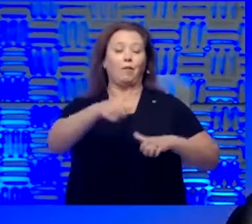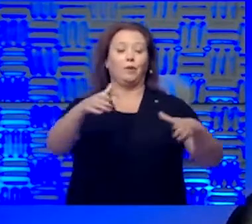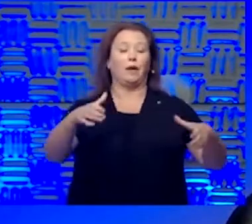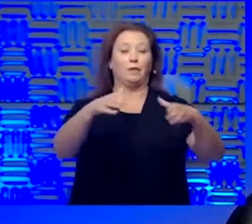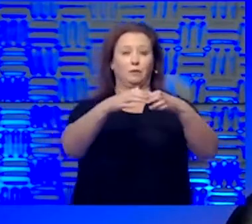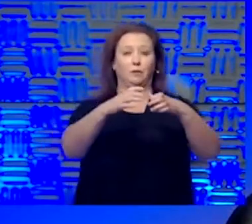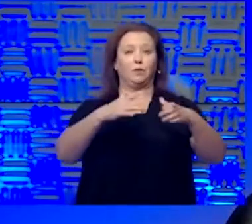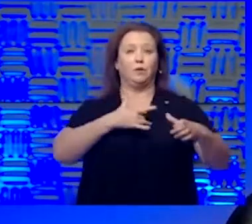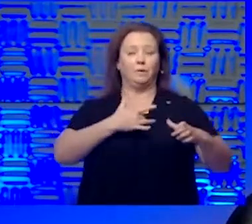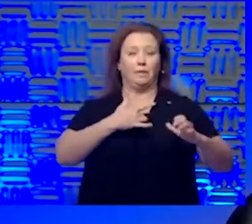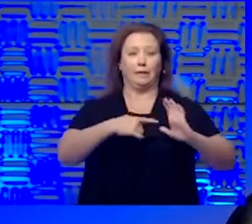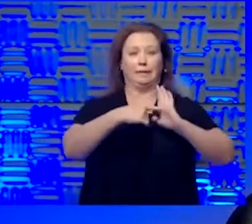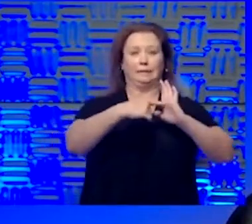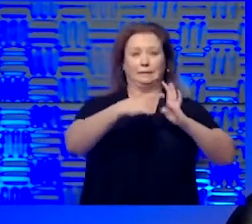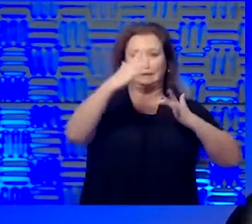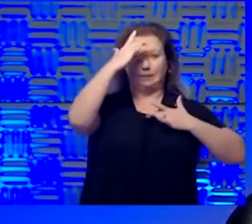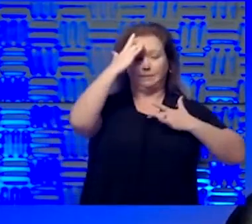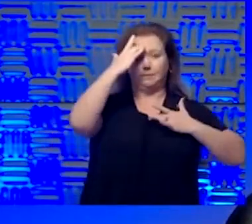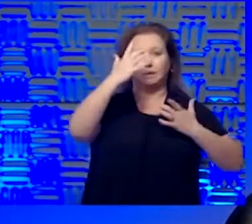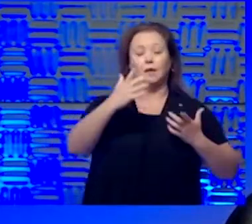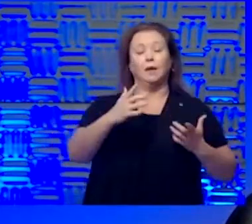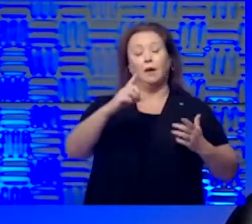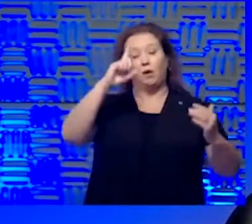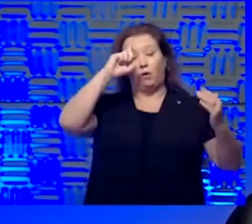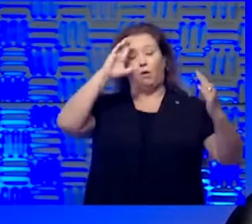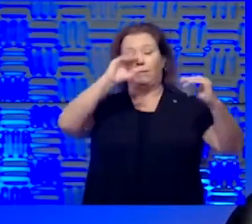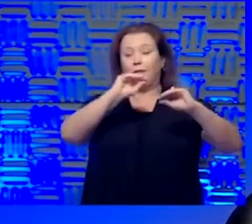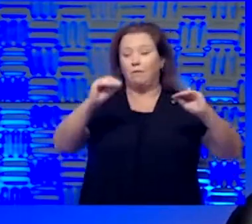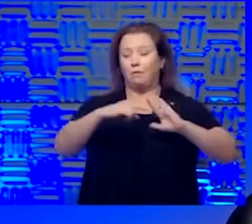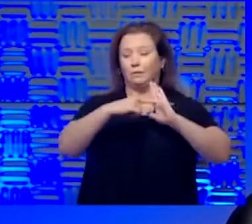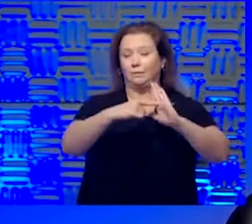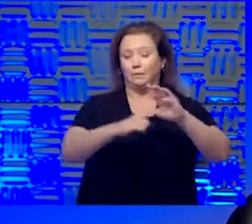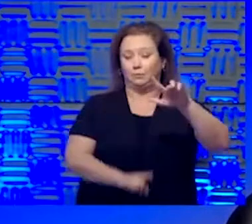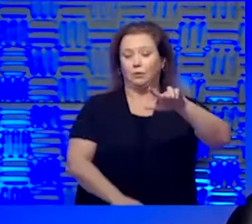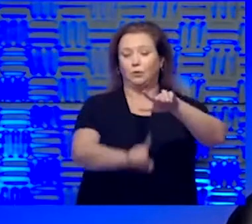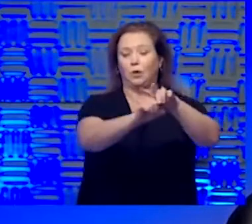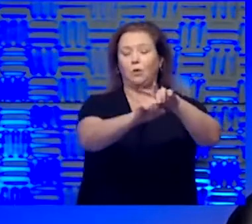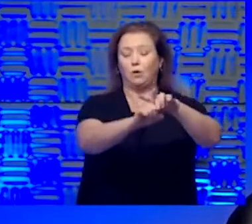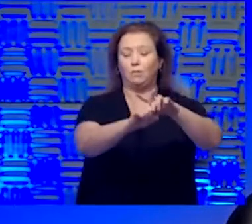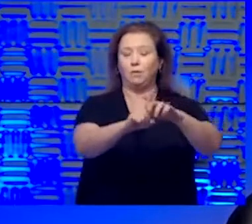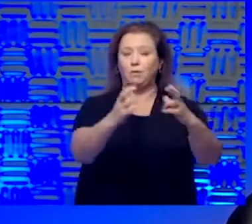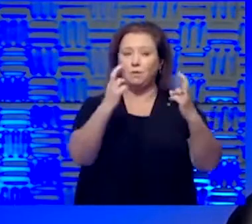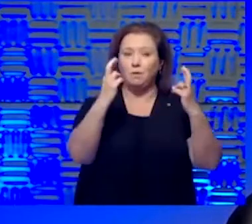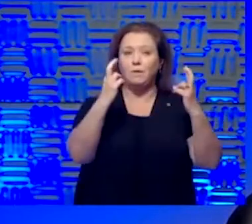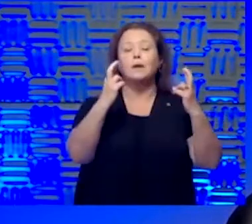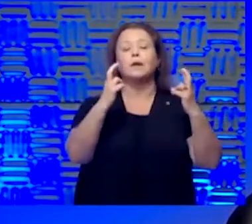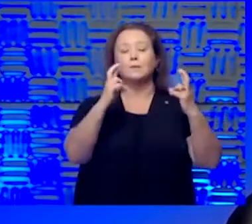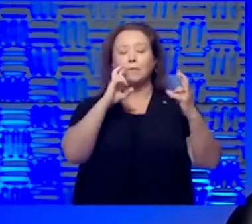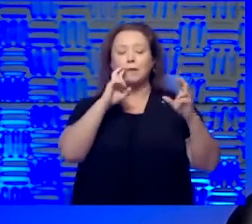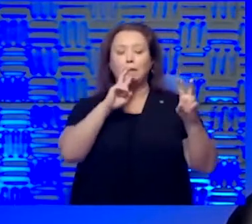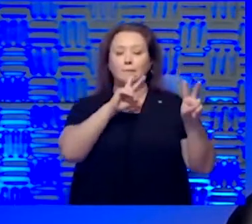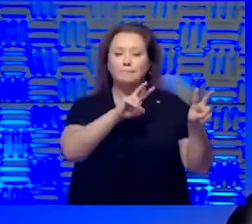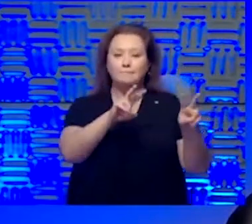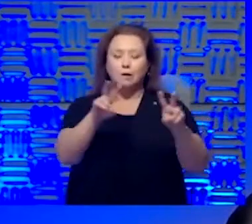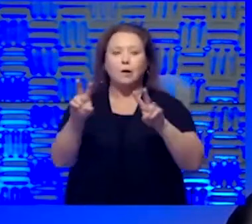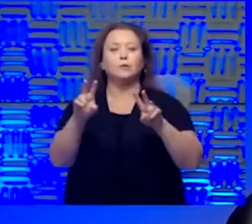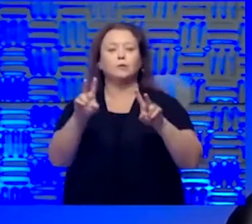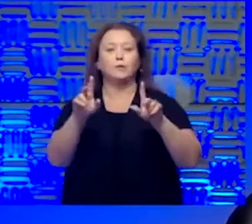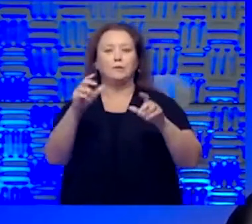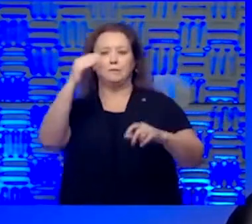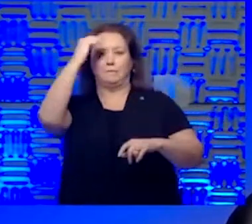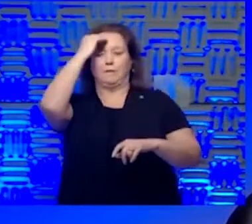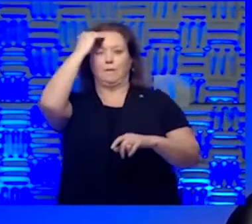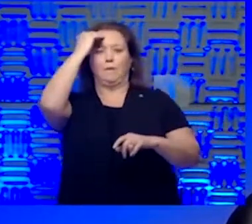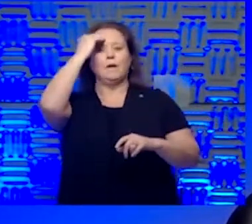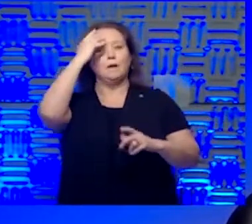having symptoms now. With any luck, they won't, and that would be a great thing. But I think we need to be watching for that, and people need to be aware of that